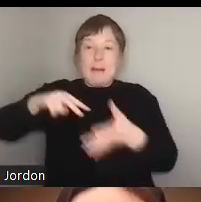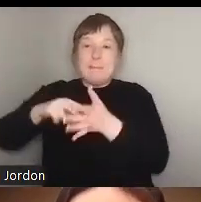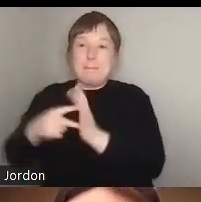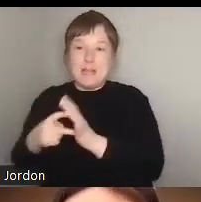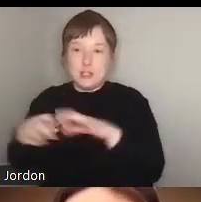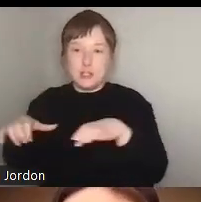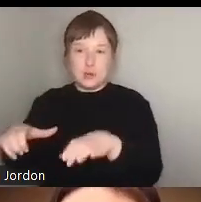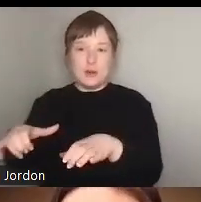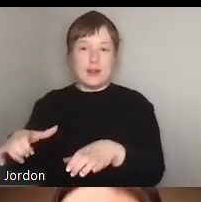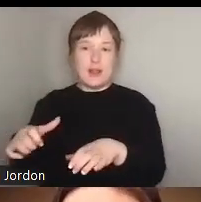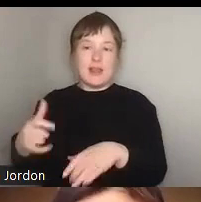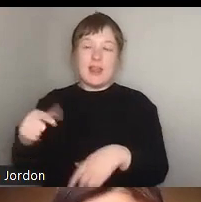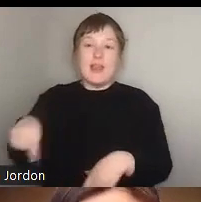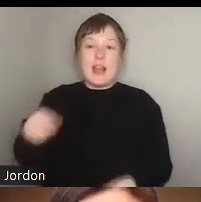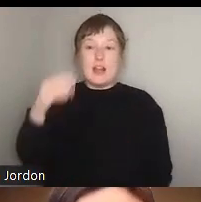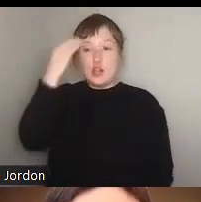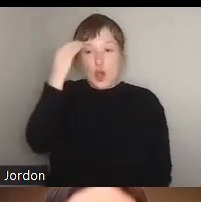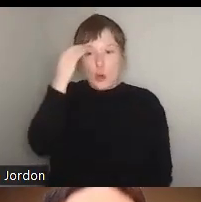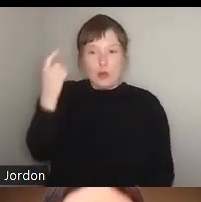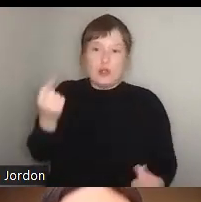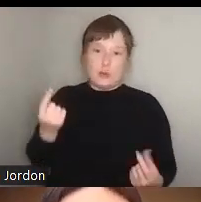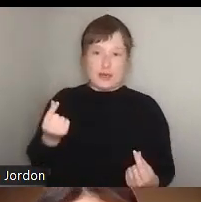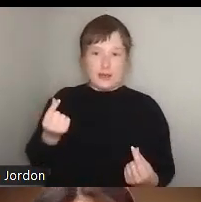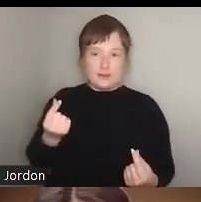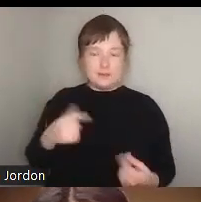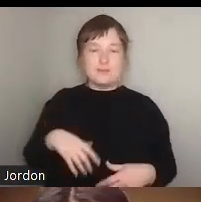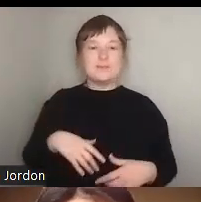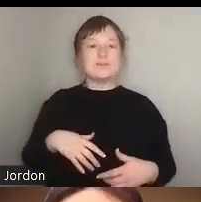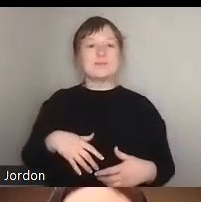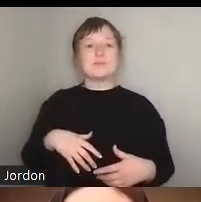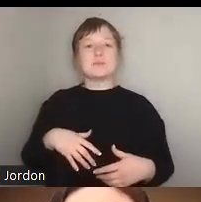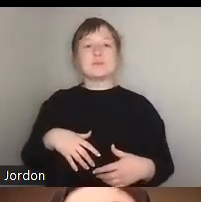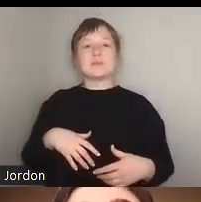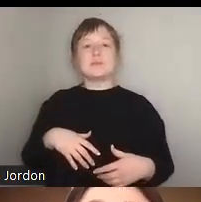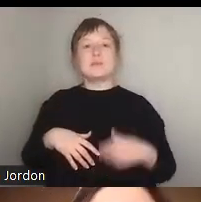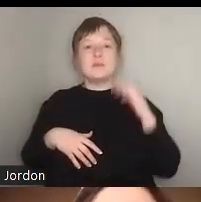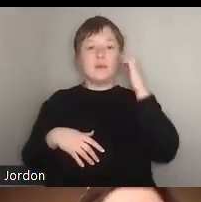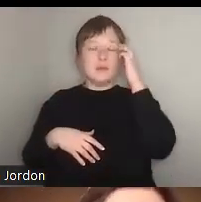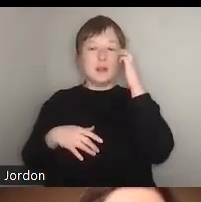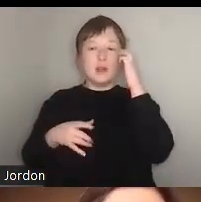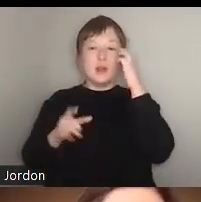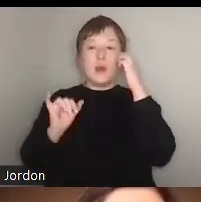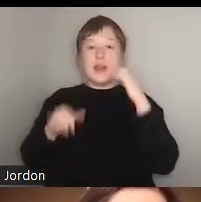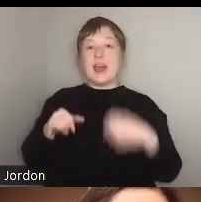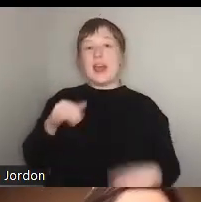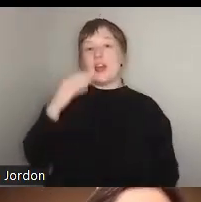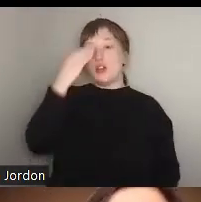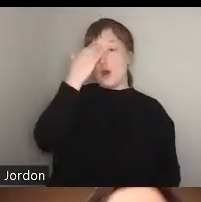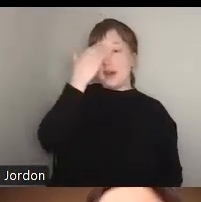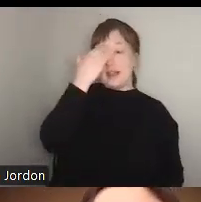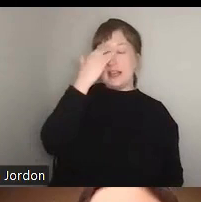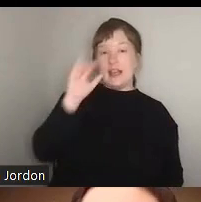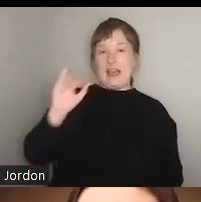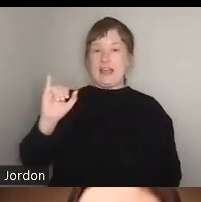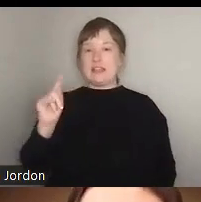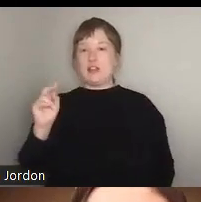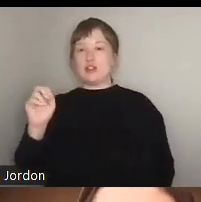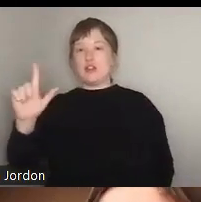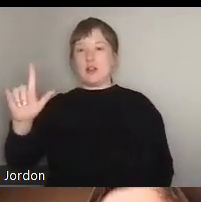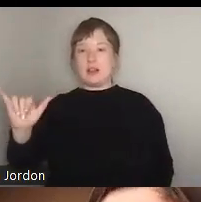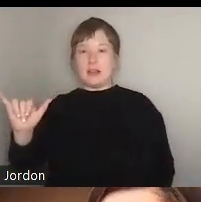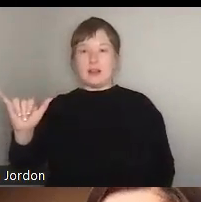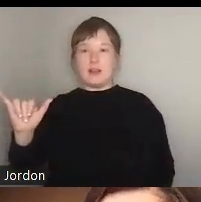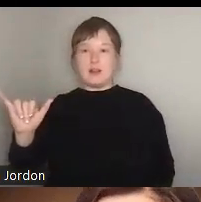doing the abuse is doing it knowingly or intentionally. And so intentionally is different from knowingly, because someone may not